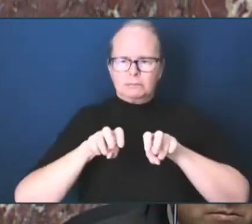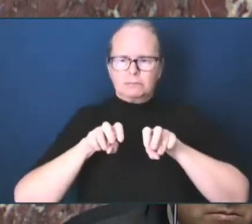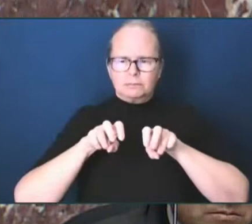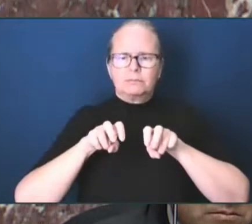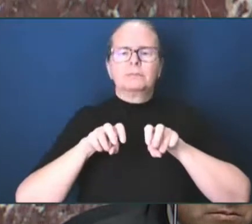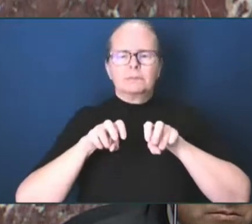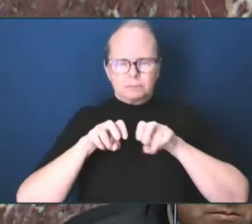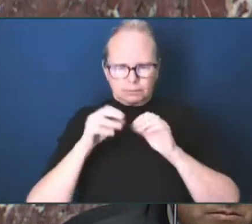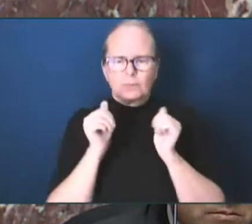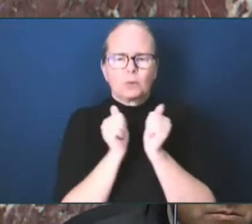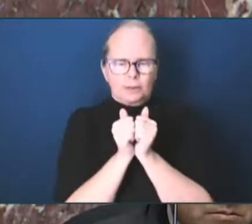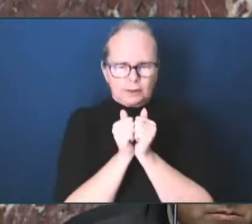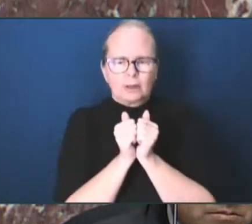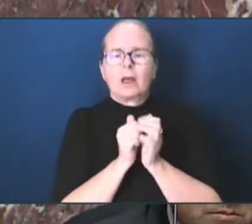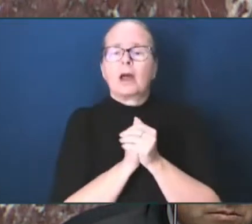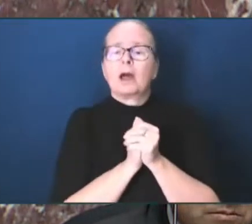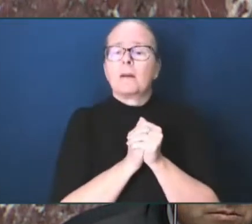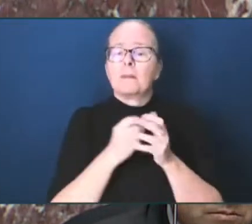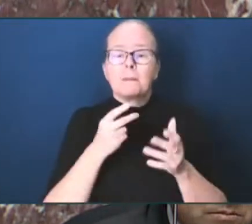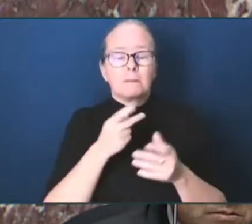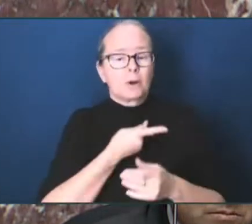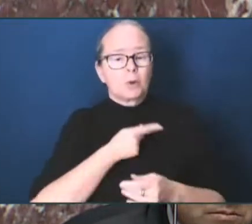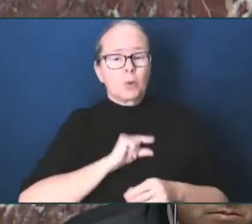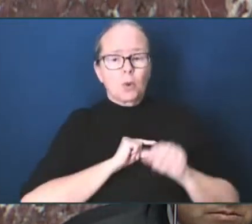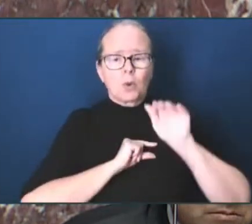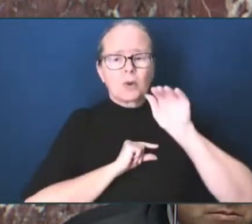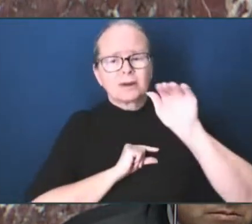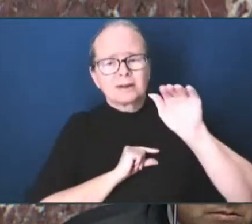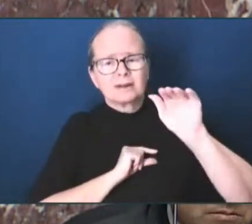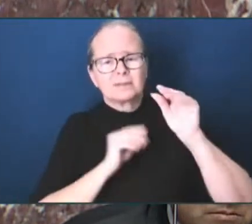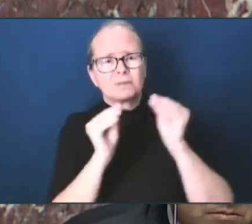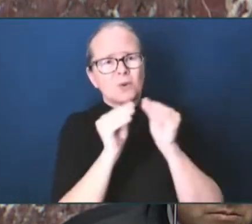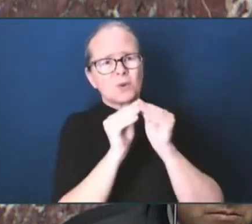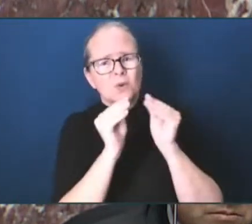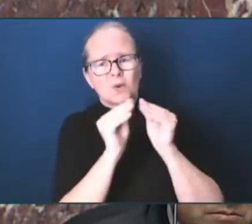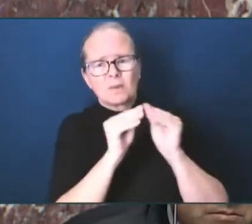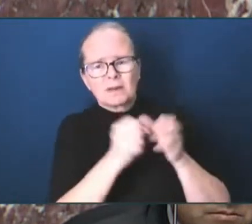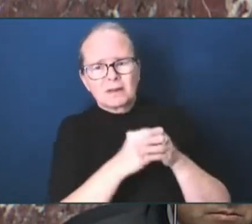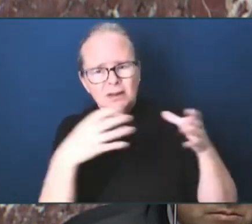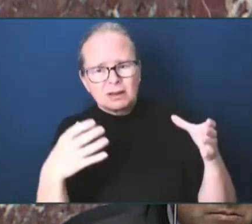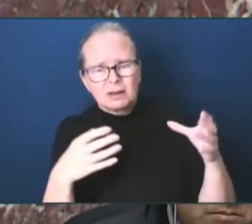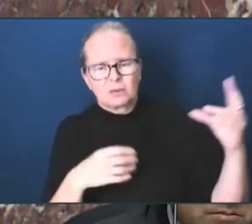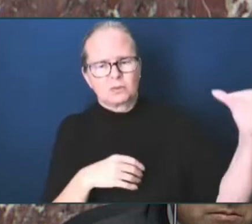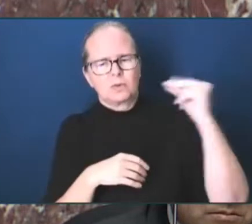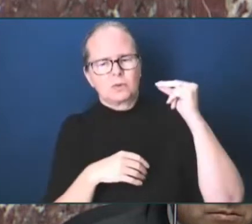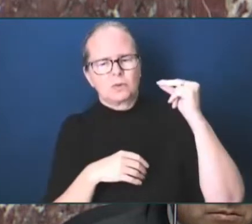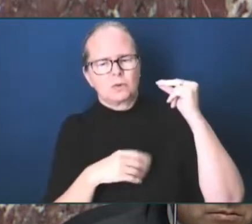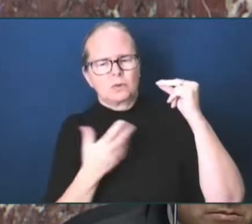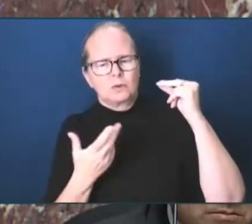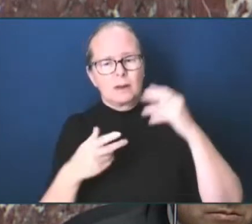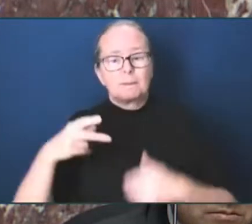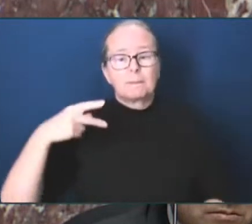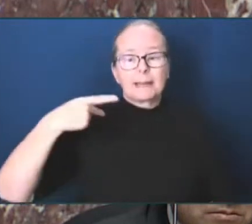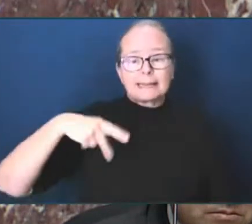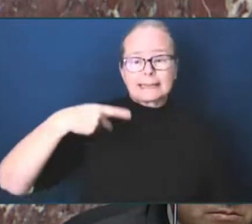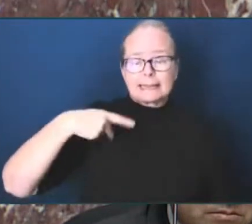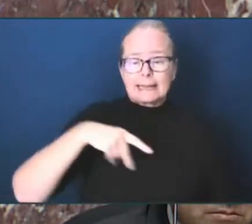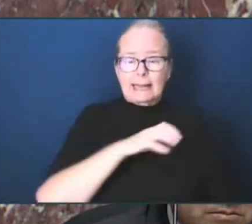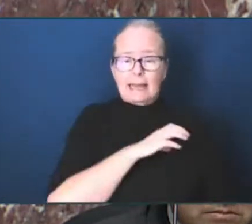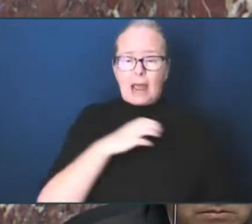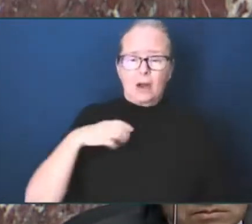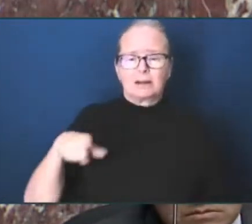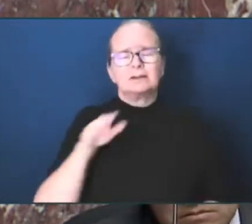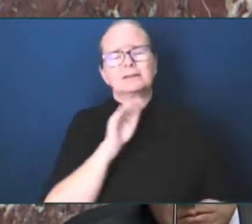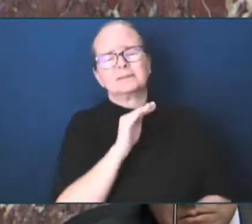no. Penticton Council directly begged the minister at UBCM for immediate urgent action, and she